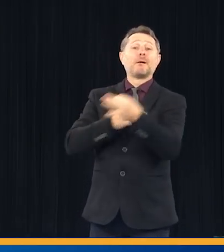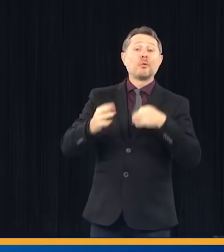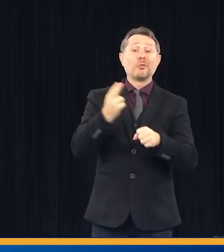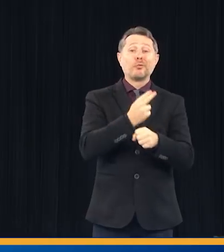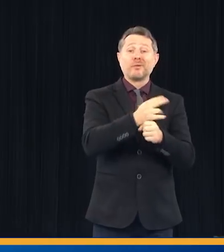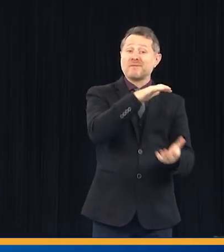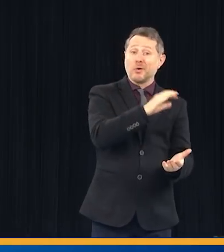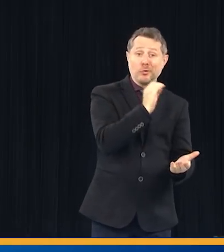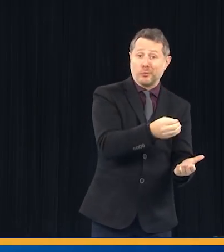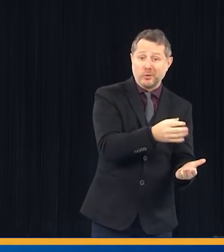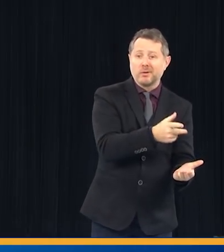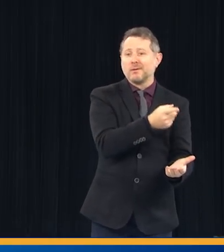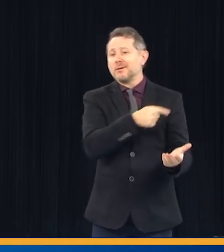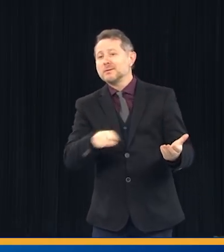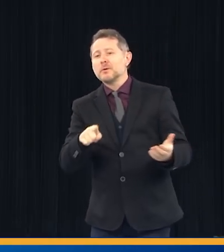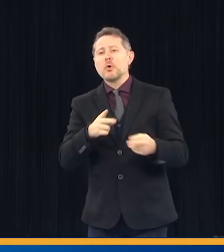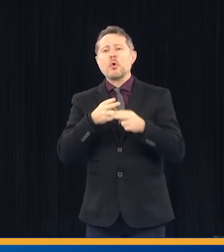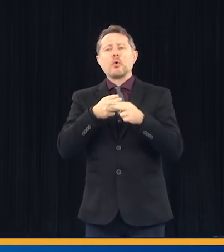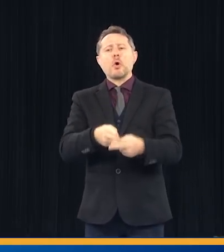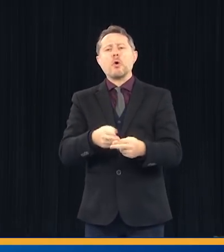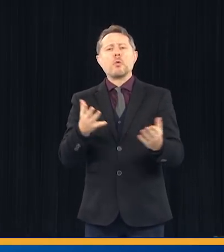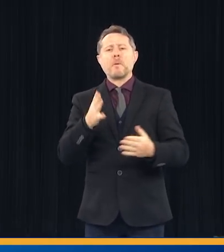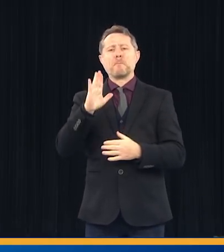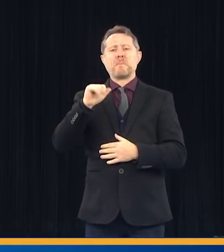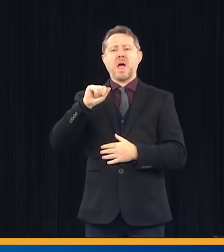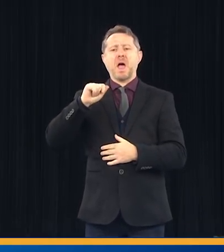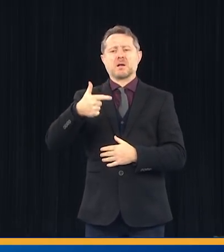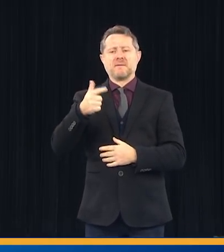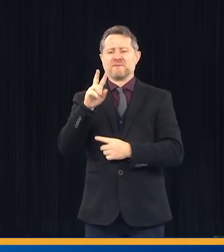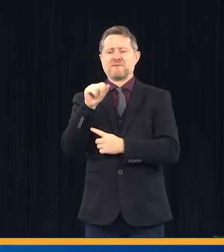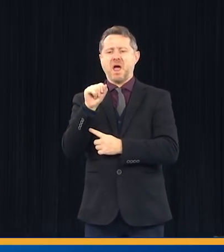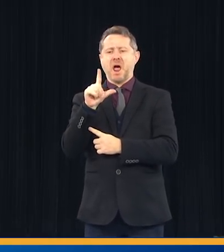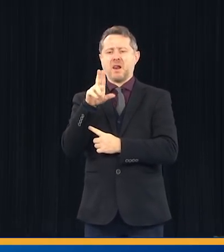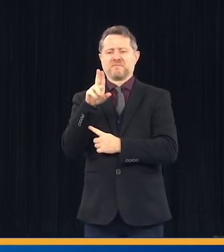masks. What is a bag valve mask?